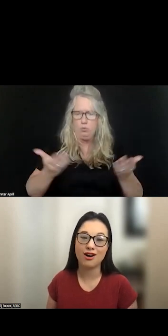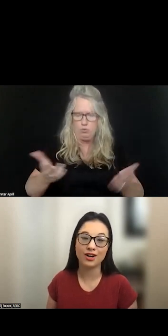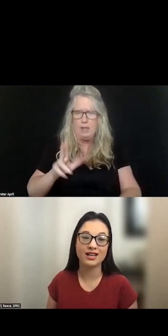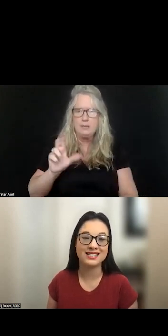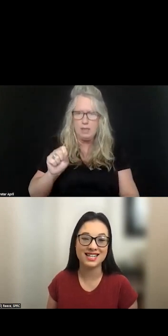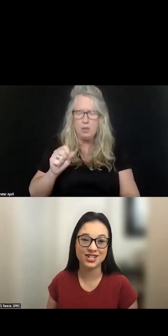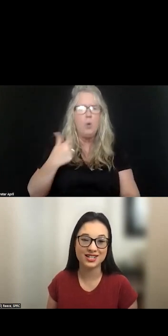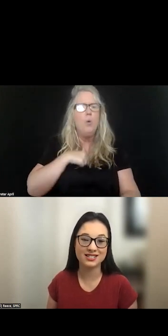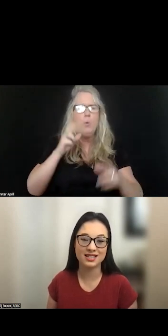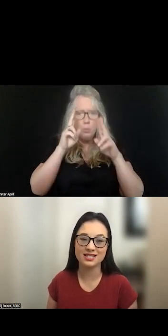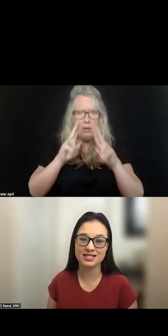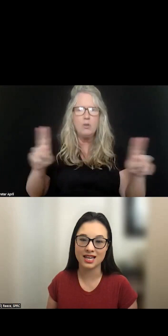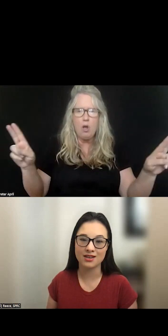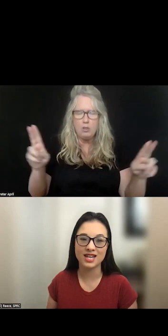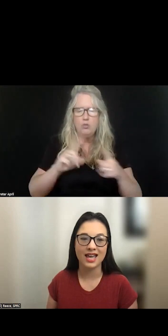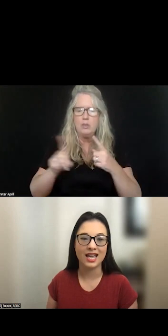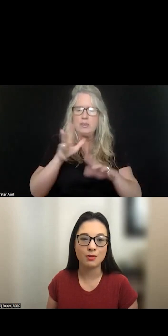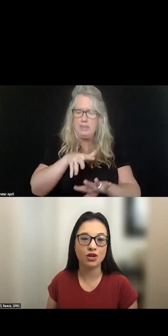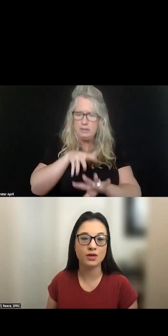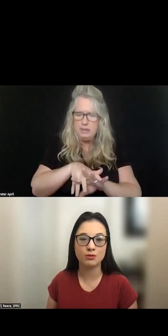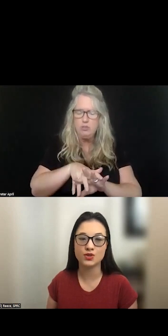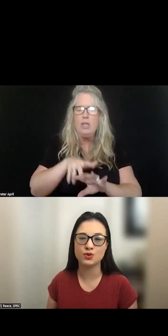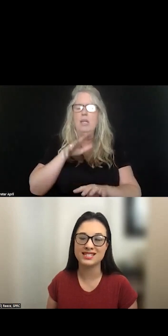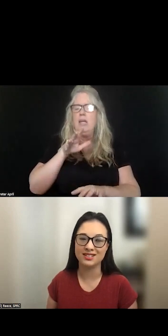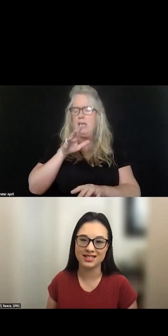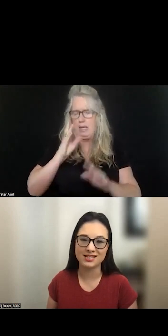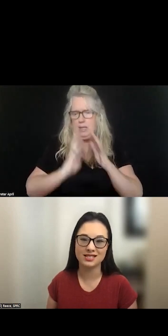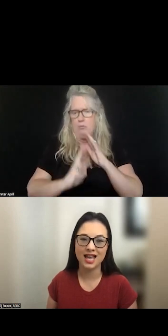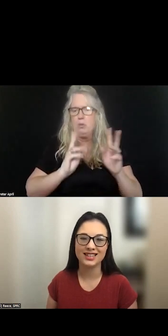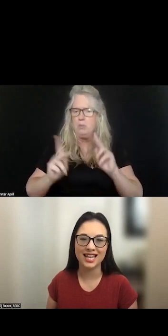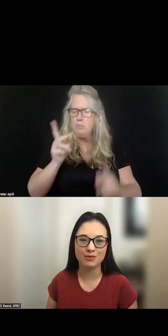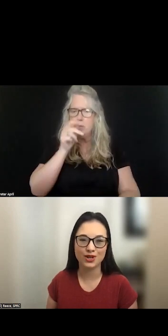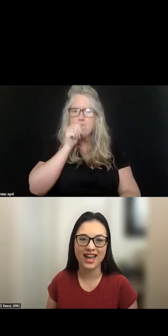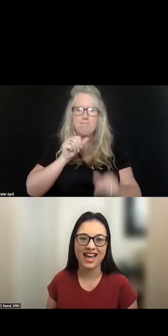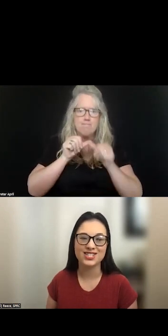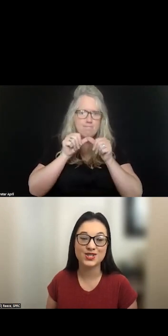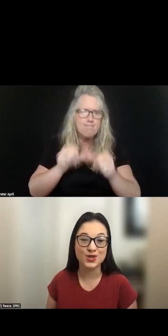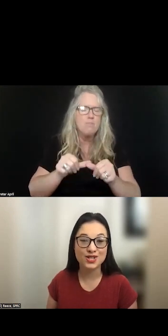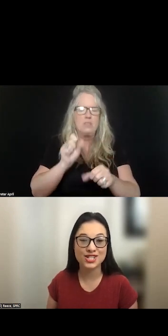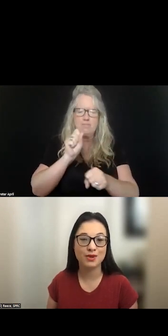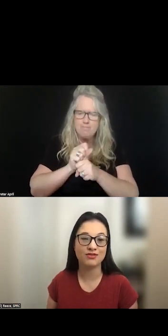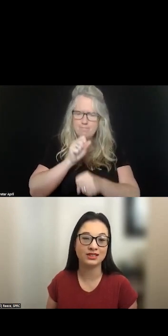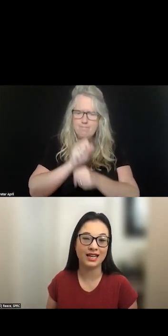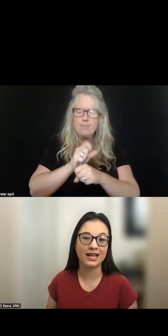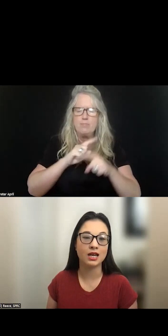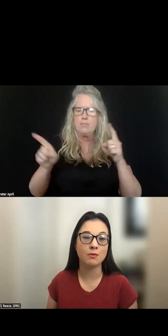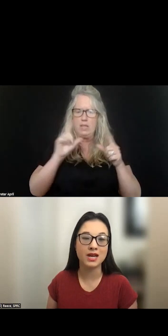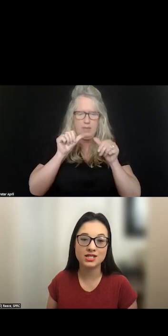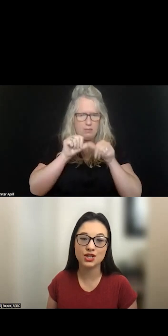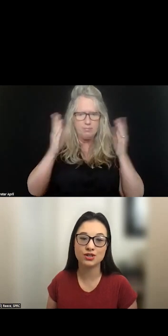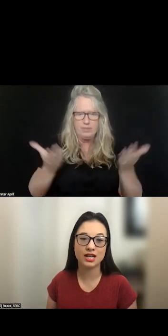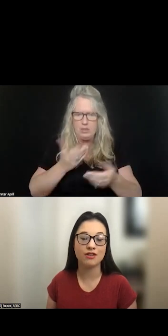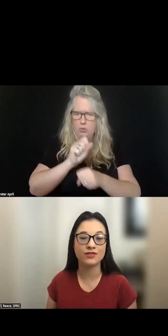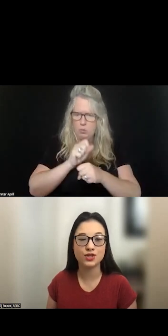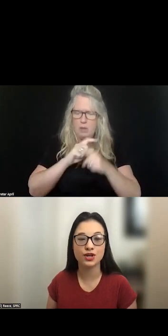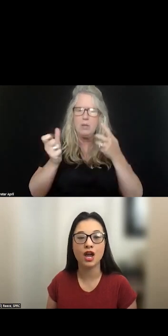We honor Indigenous, enslaved, and immigrant people's resilience, labor, and stewardship of the land, and commit